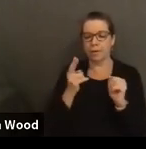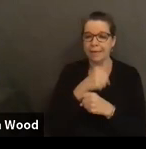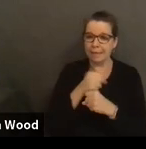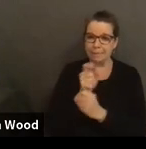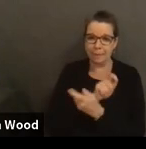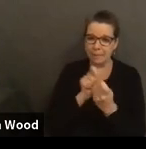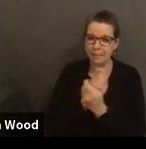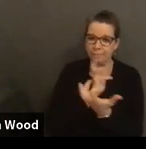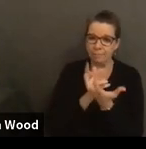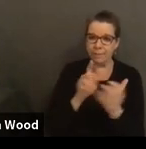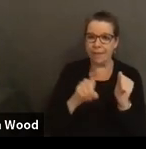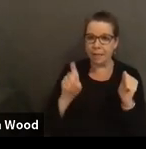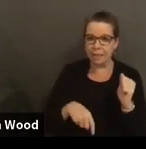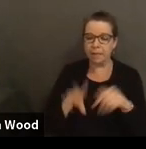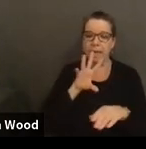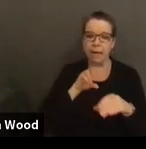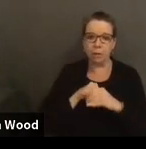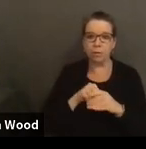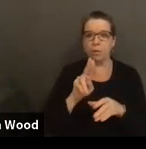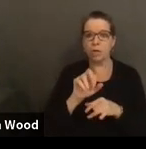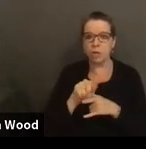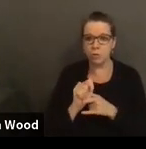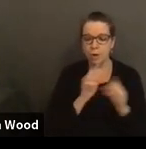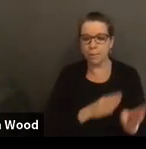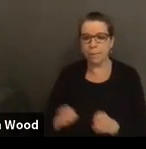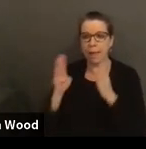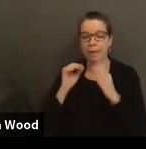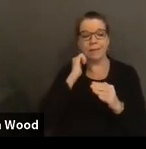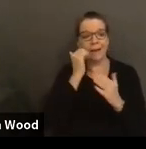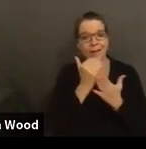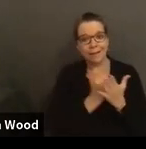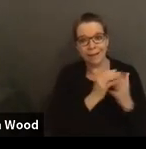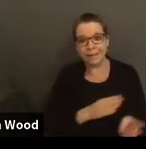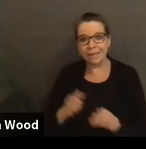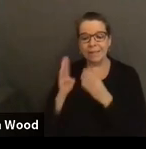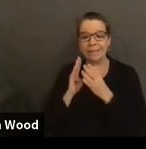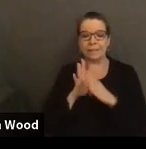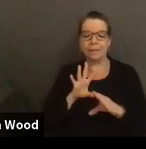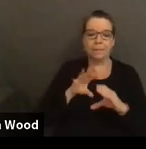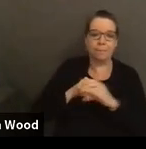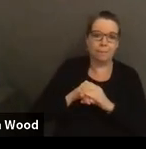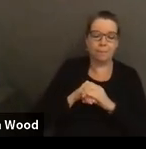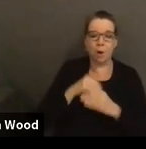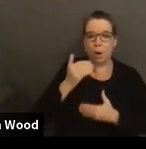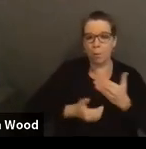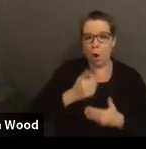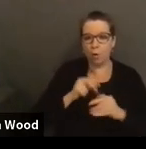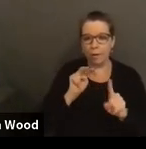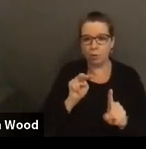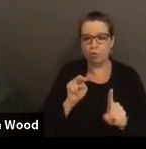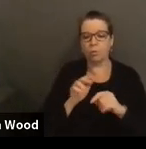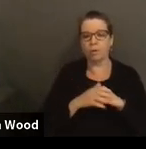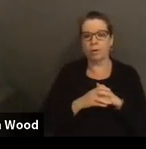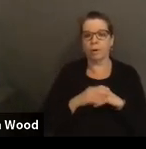to Texas and includes unit plans, daily lessons, built-in progress monitoring. It is a